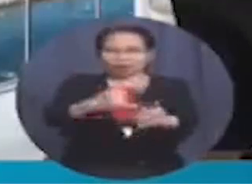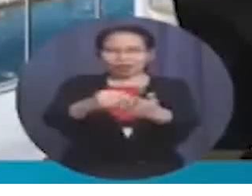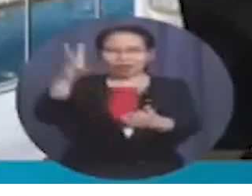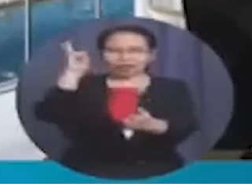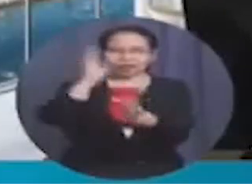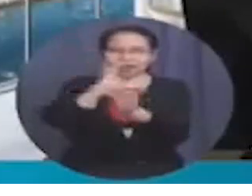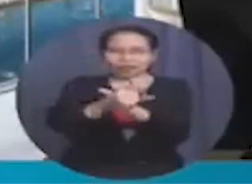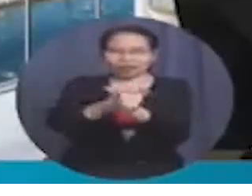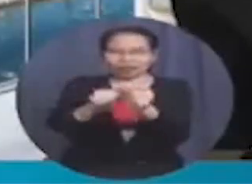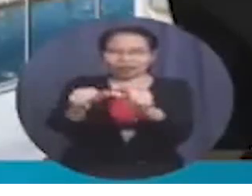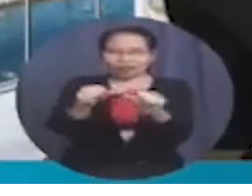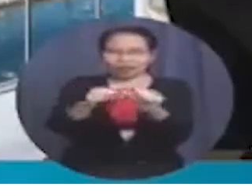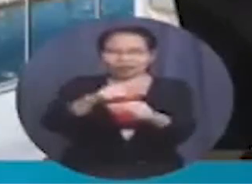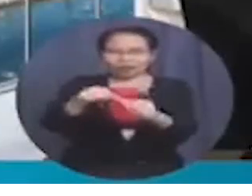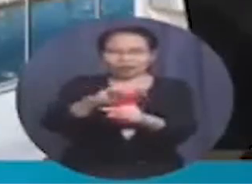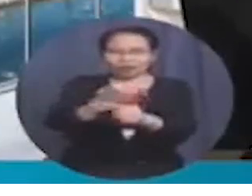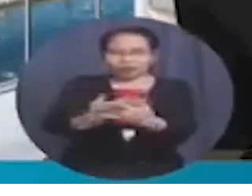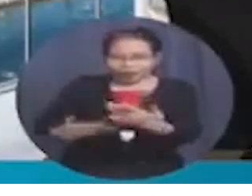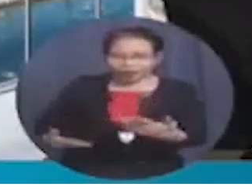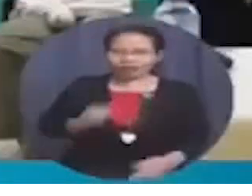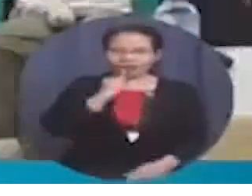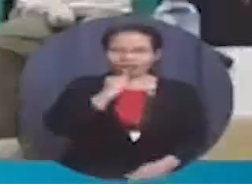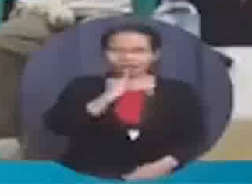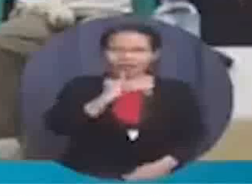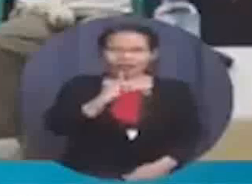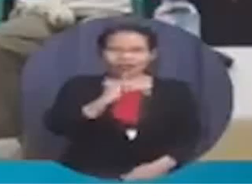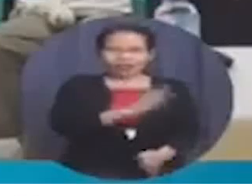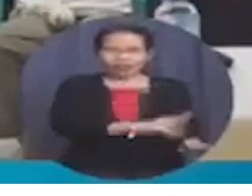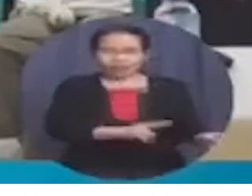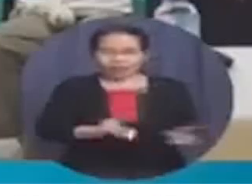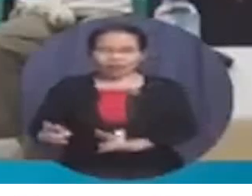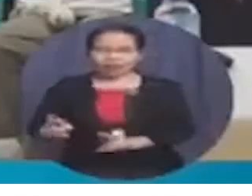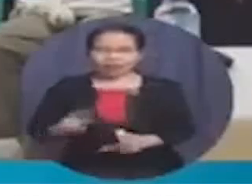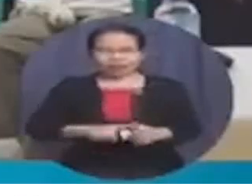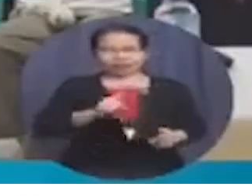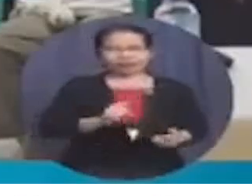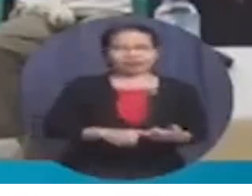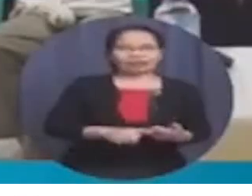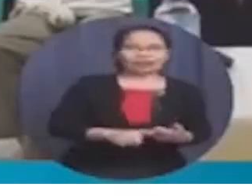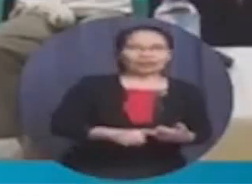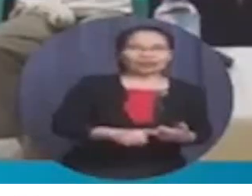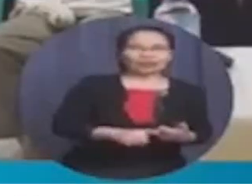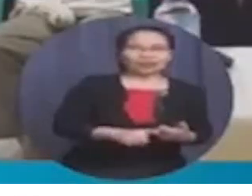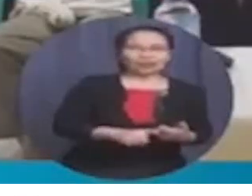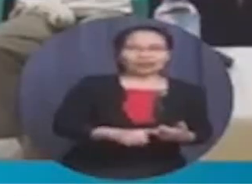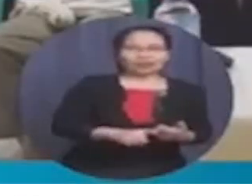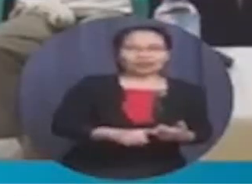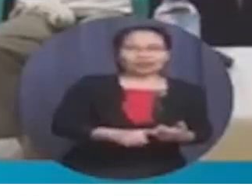was circumcised. When everything is ready, then